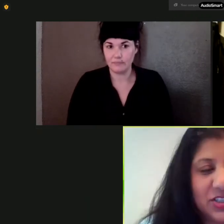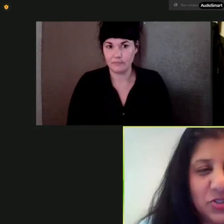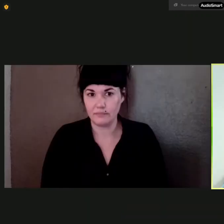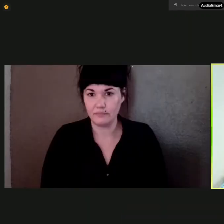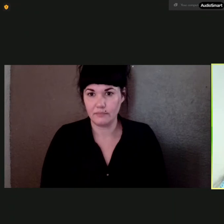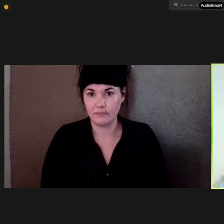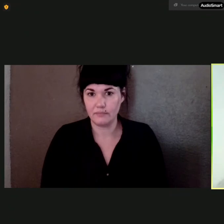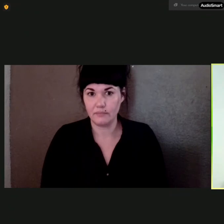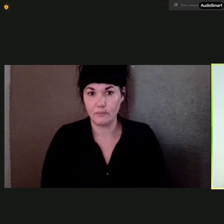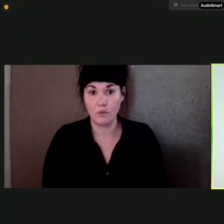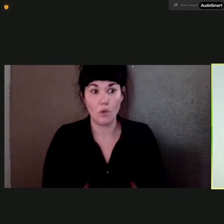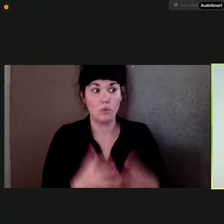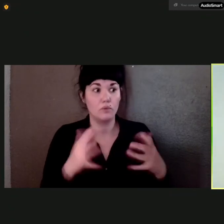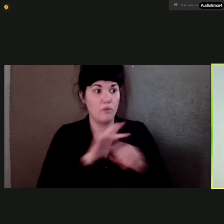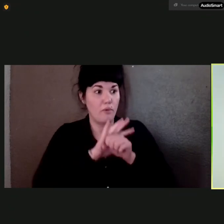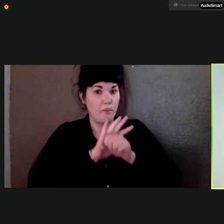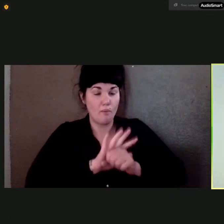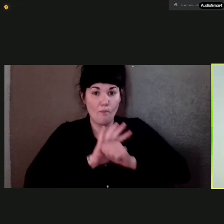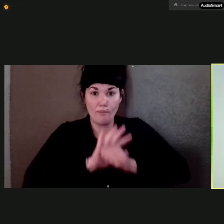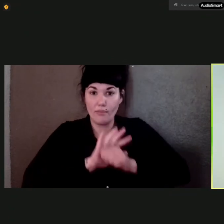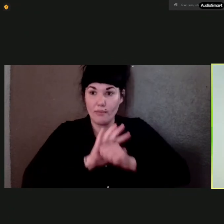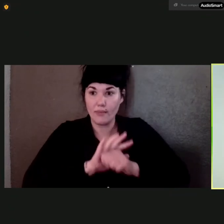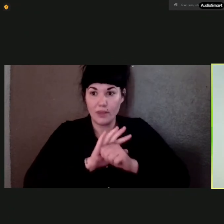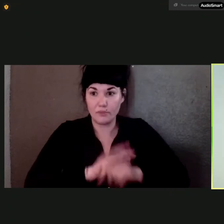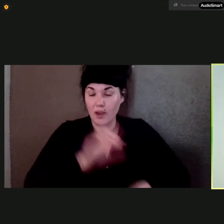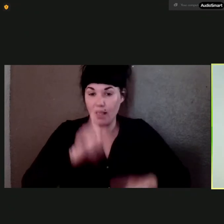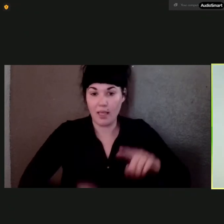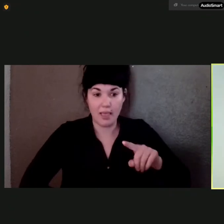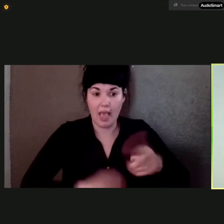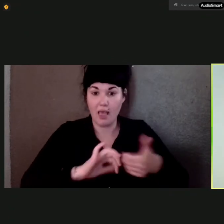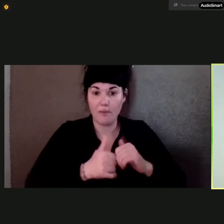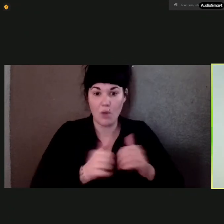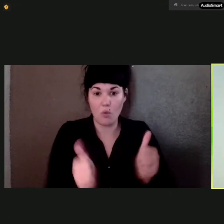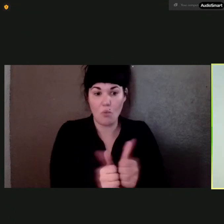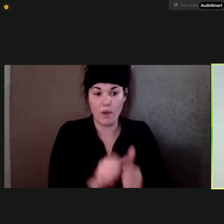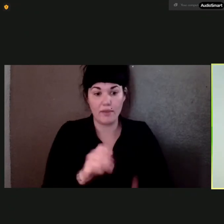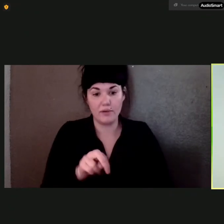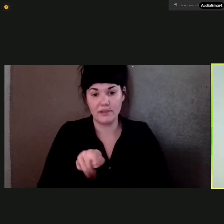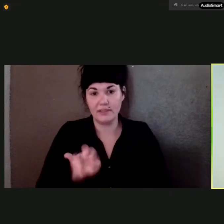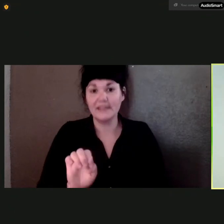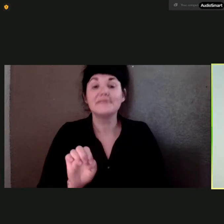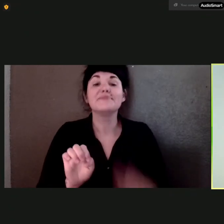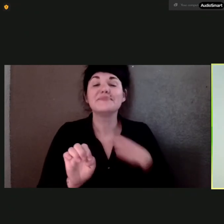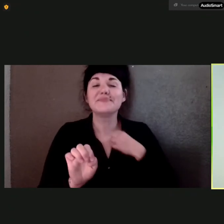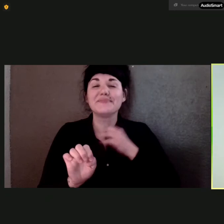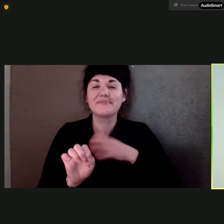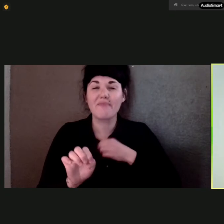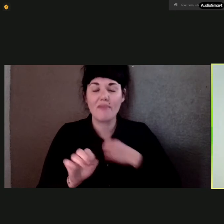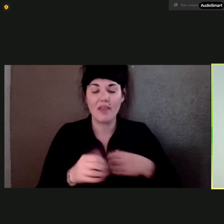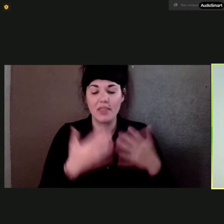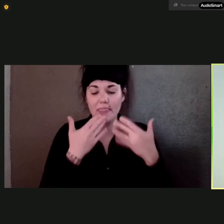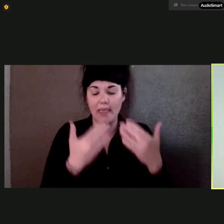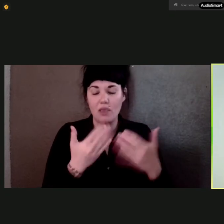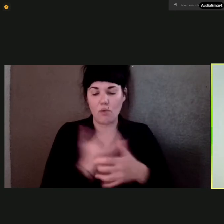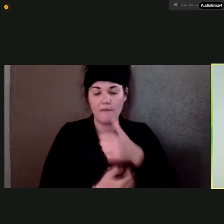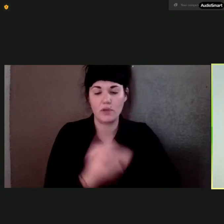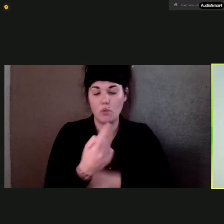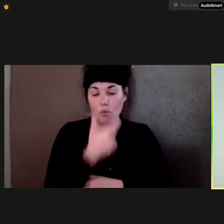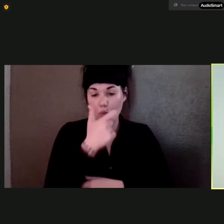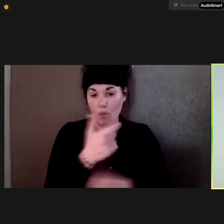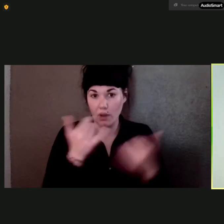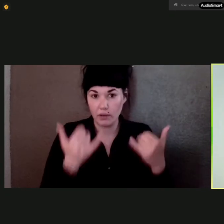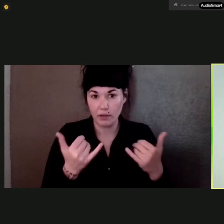pressure, such big shoes to fill. Thanks, Christine. So thank you everyone for joining us today. And thank you especially to